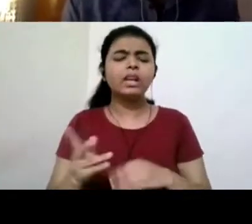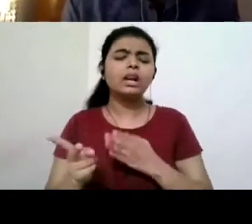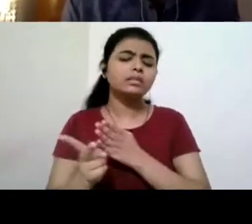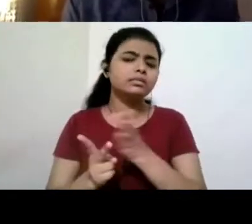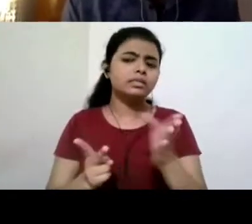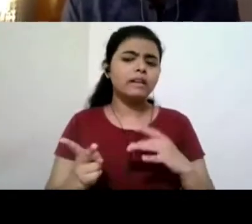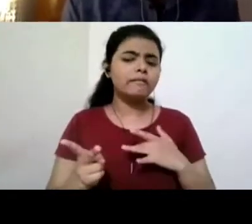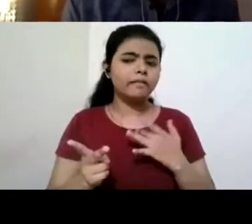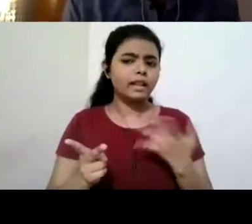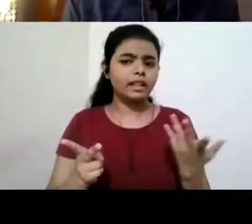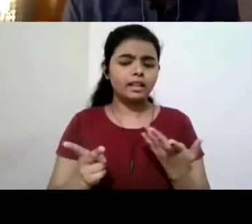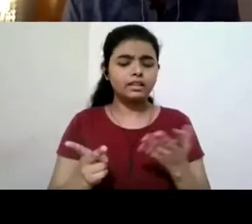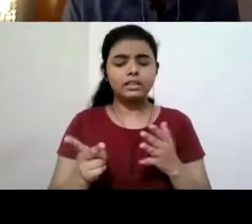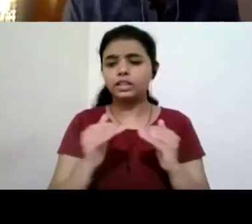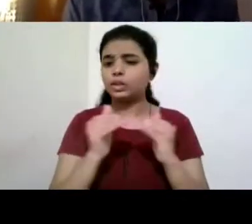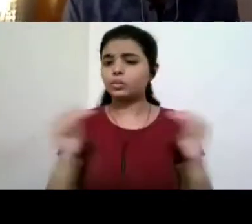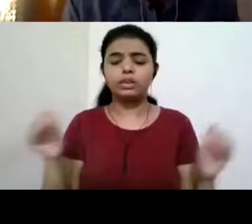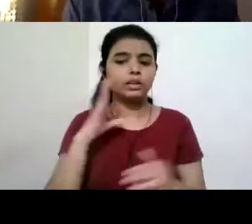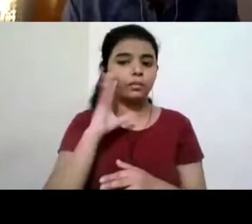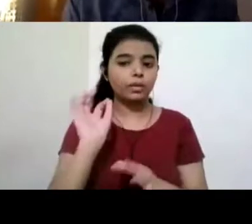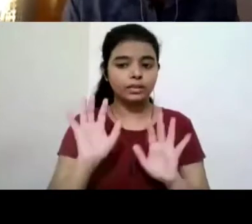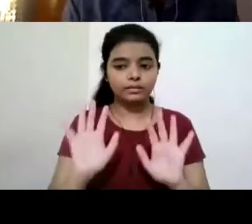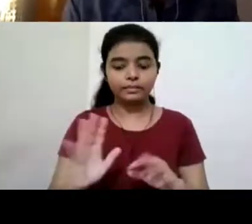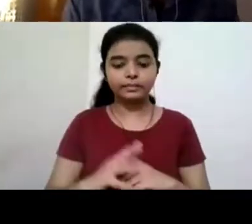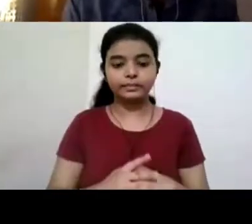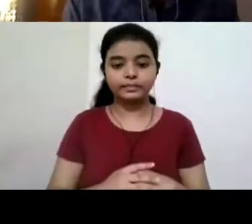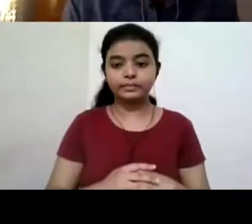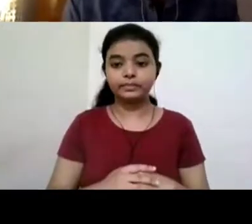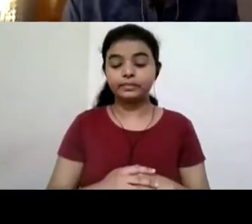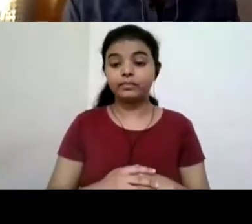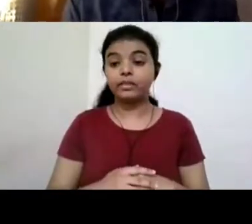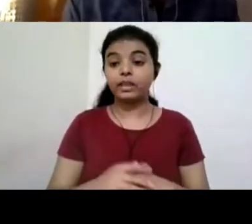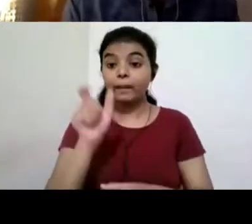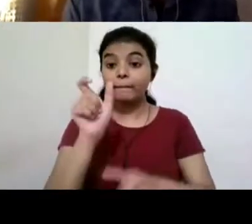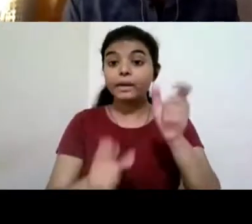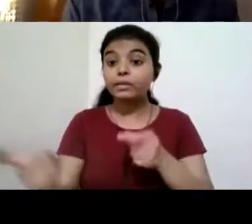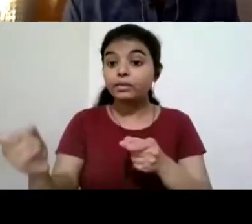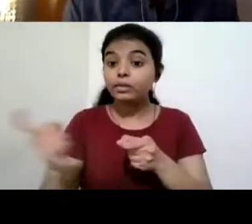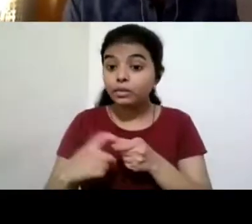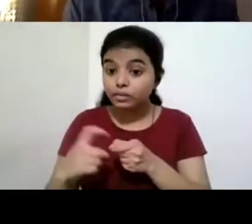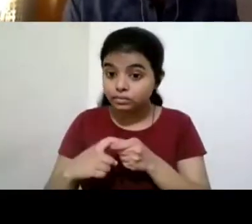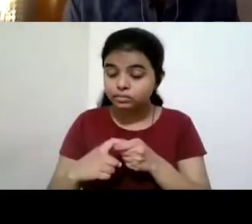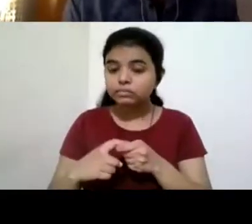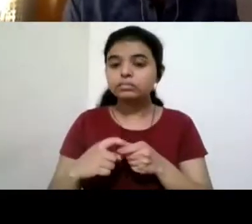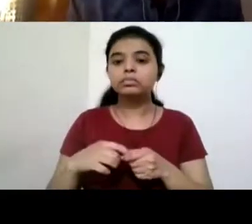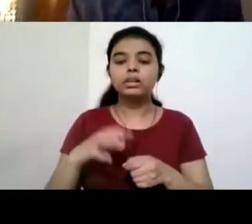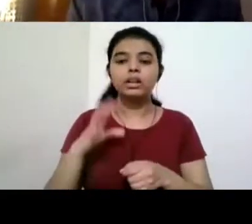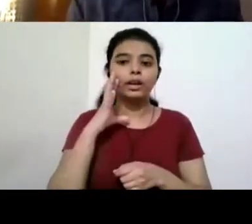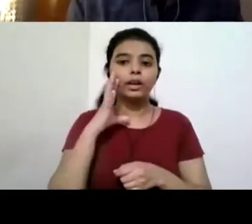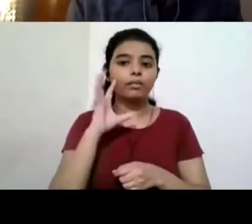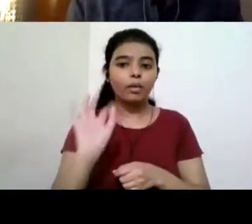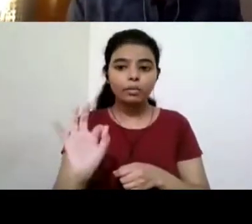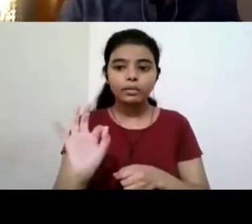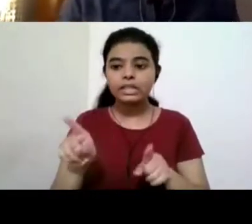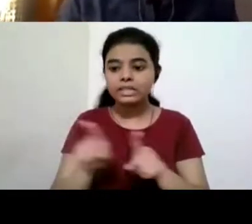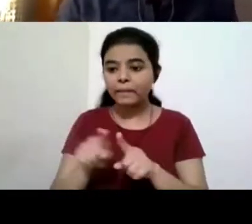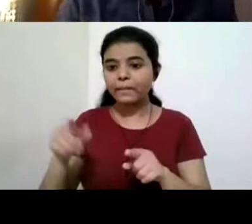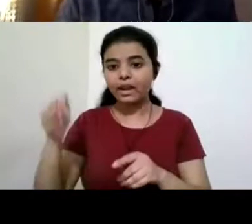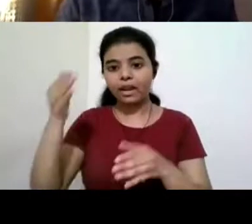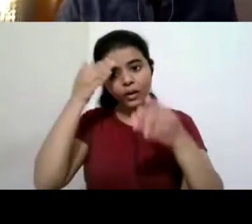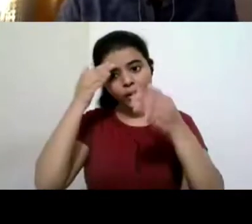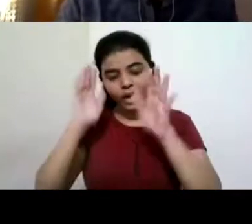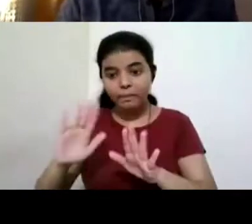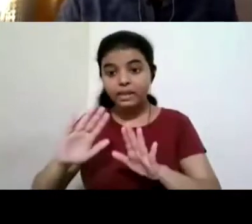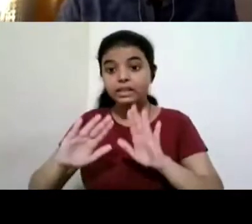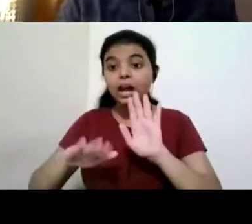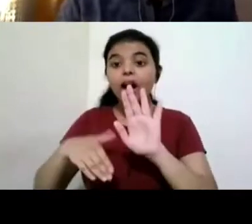I felt was equally important is that participation and voice was seen as critical to the making of this knowledge.